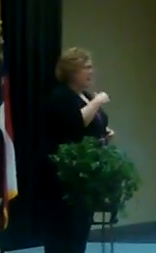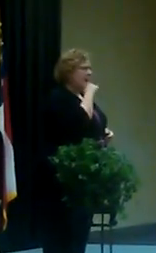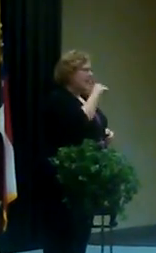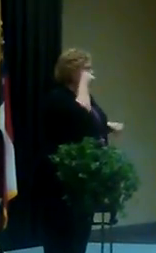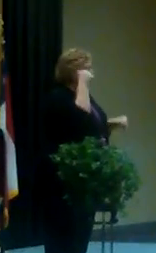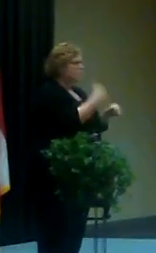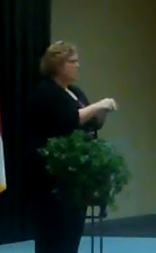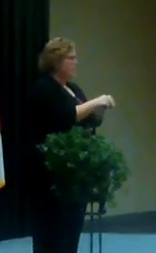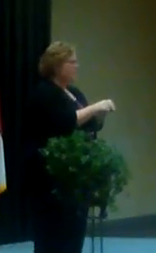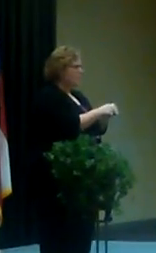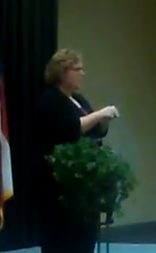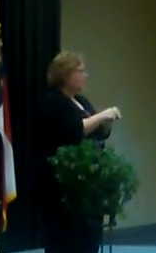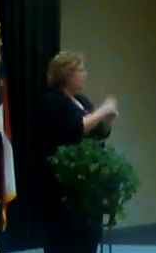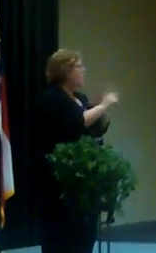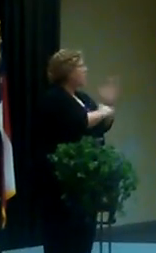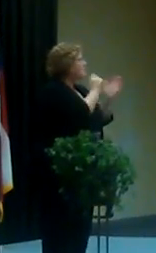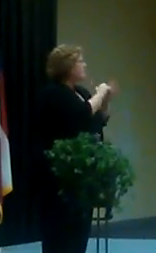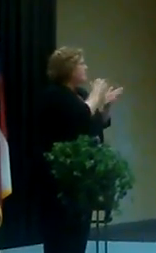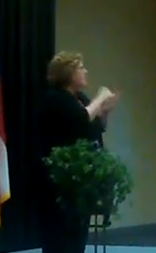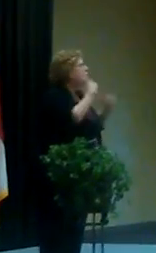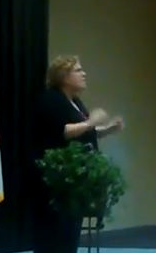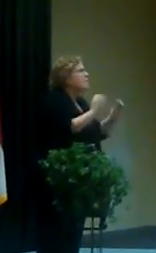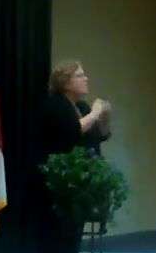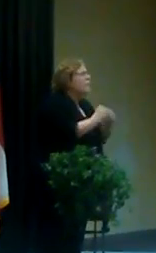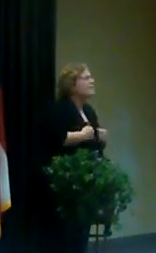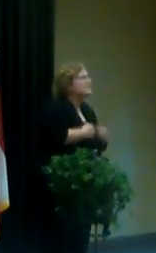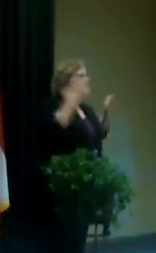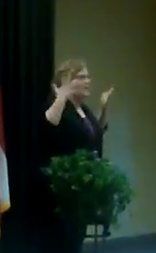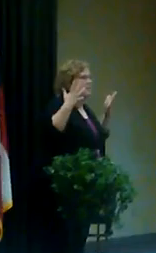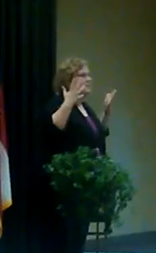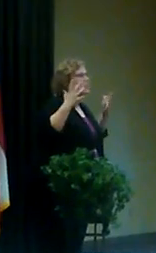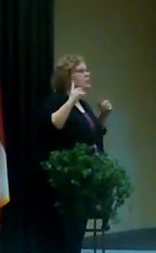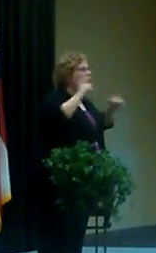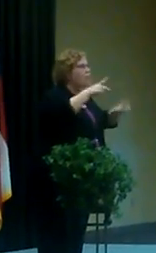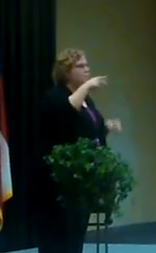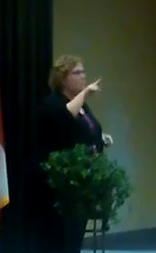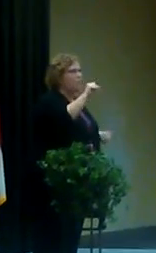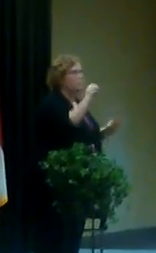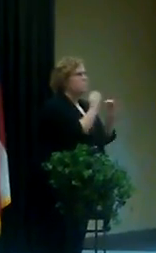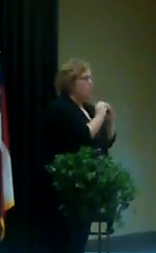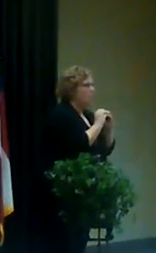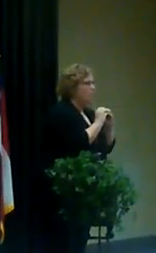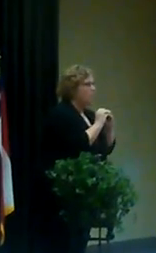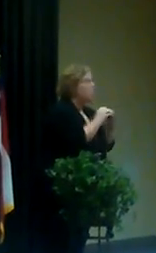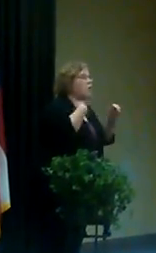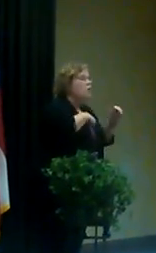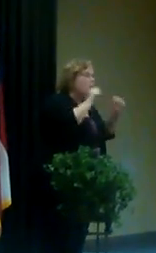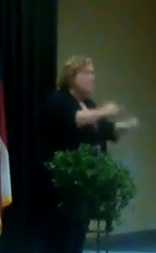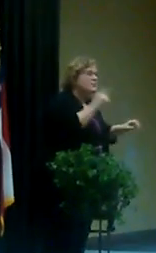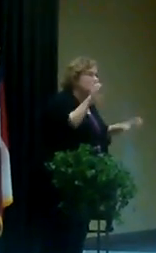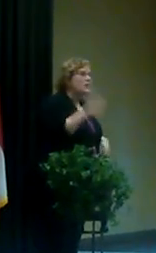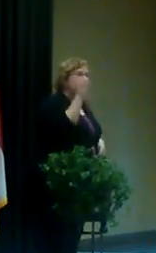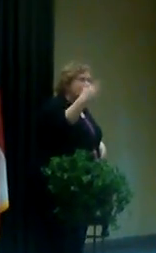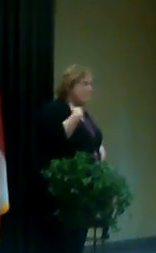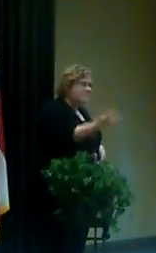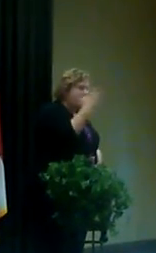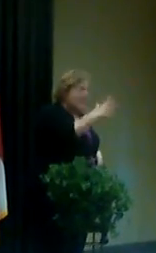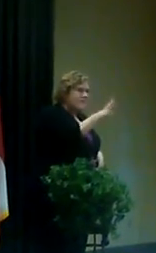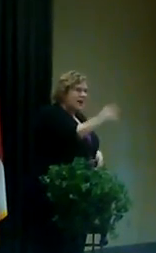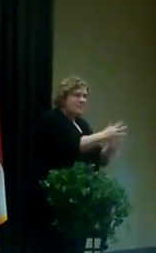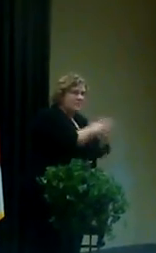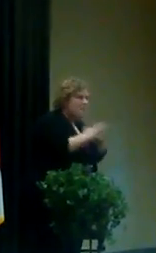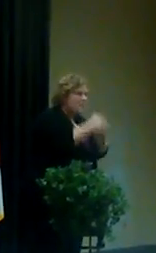remember a time where you could have been more excited to go to the polls and vote. We can make history having 5 African-American women right now